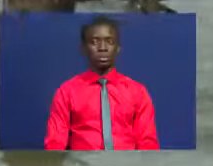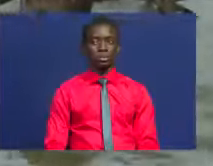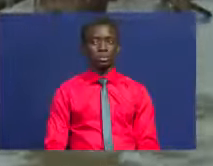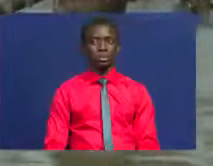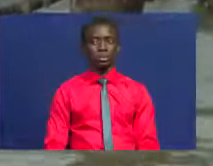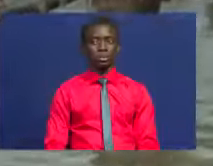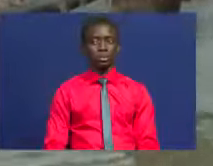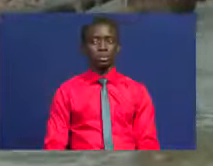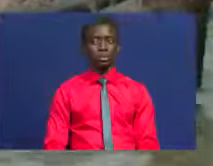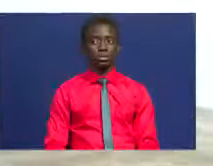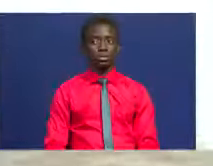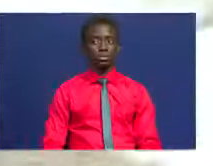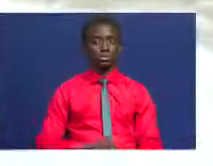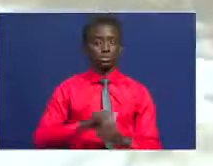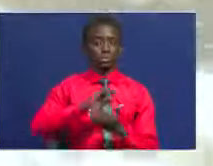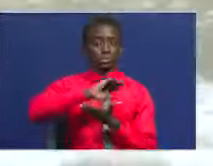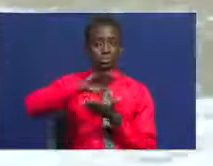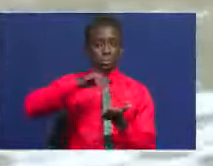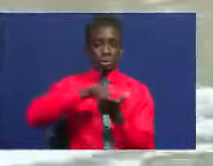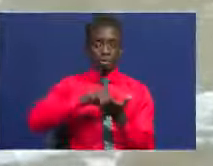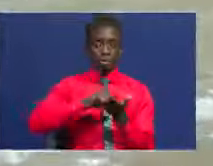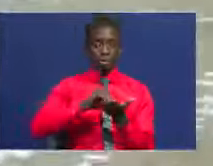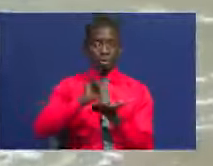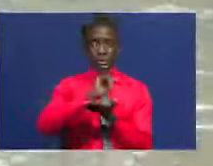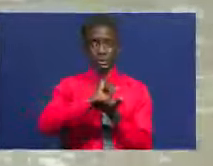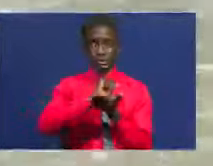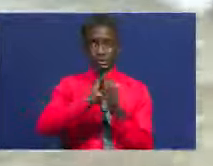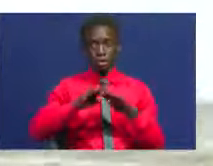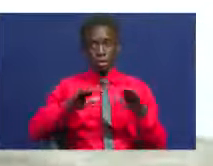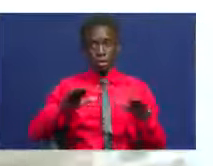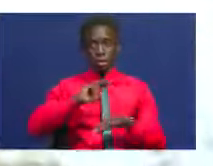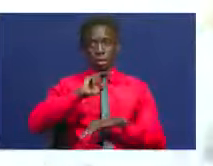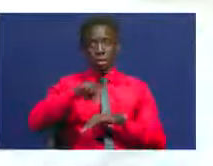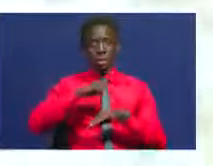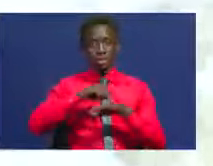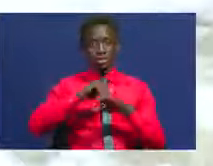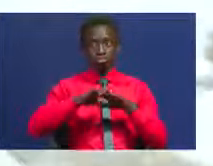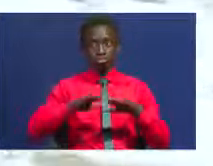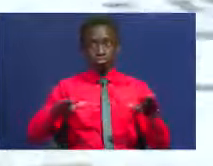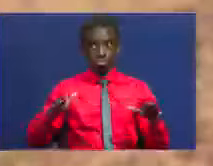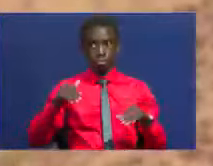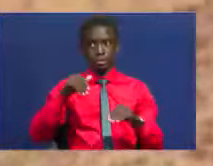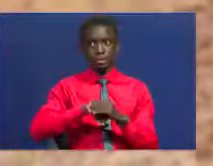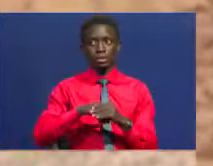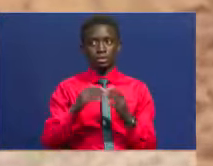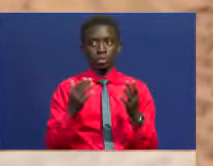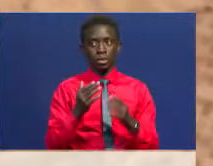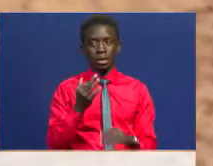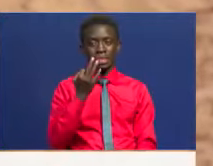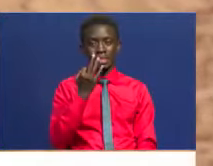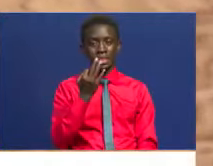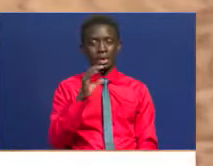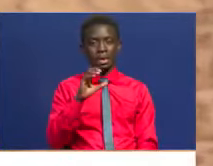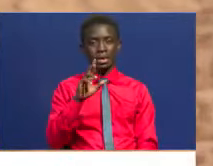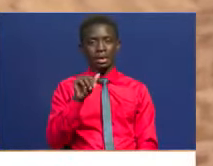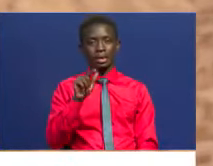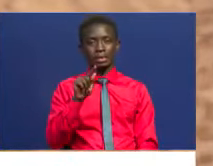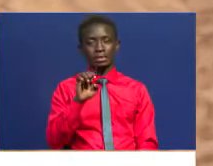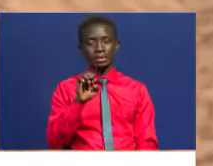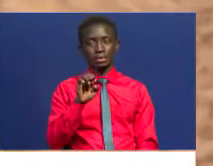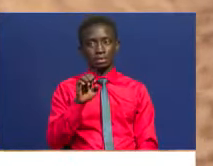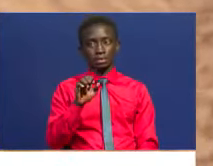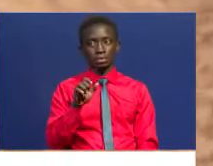The Central Island National Park prides in three great lakes: Lake Flamingo,